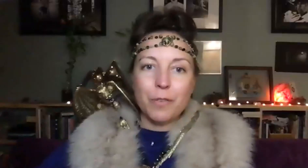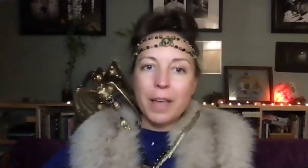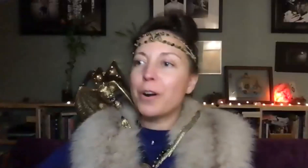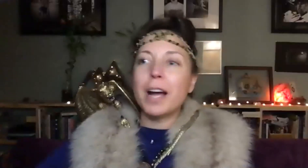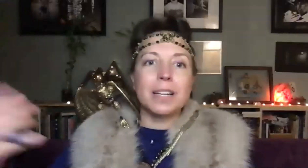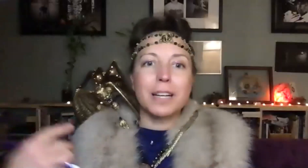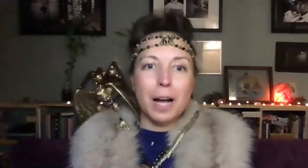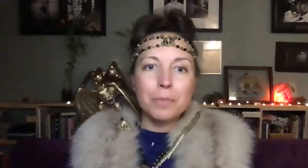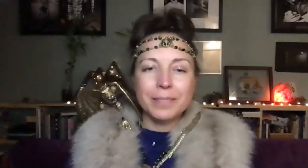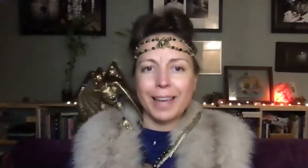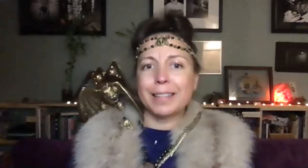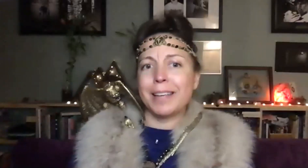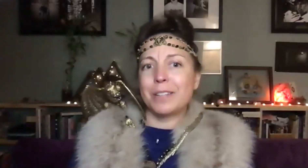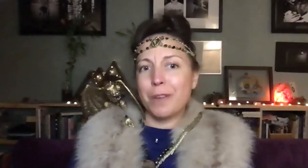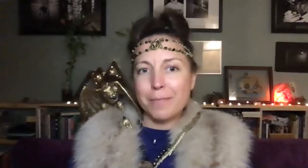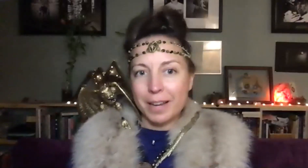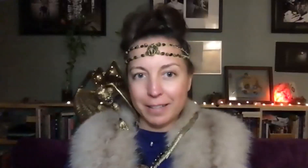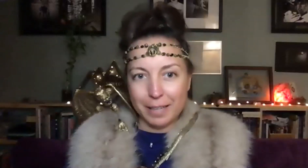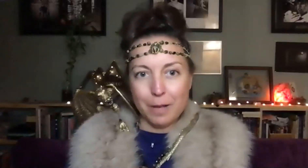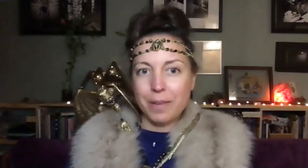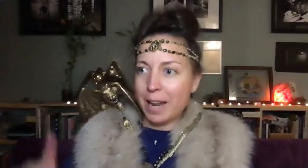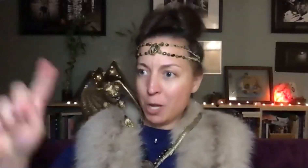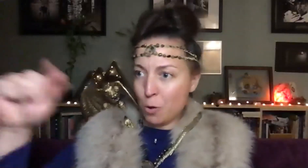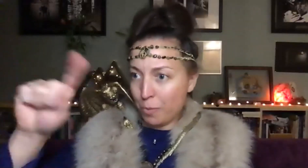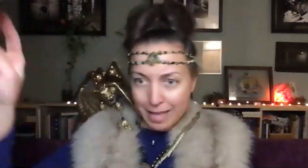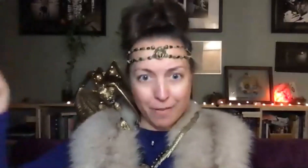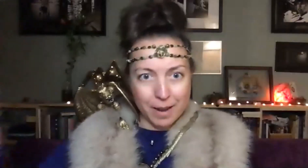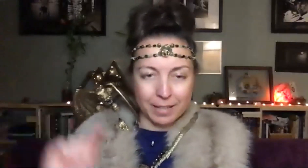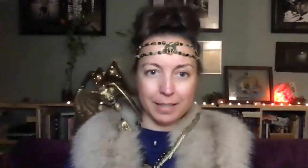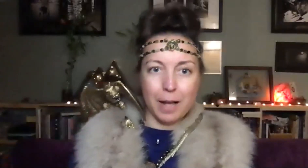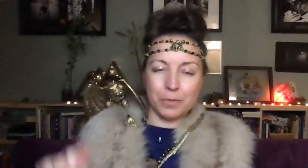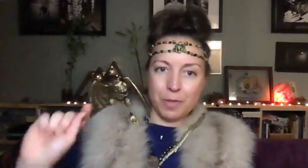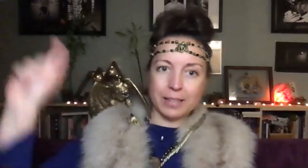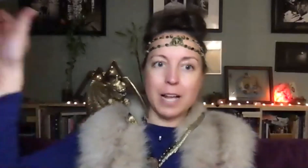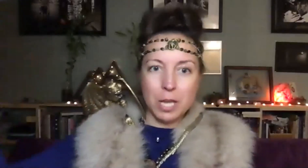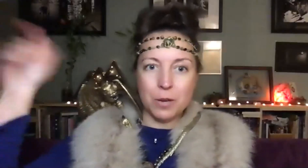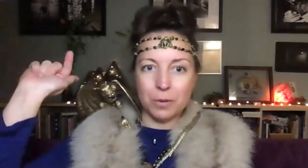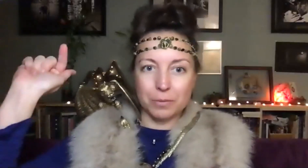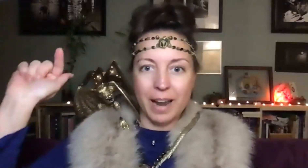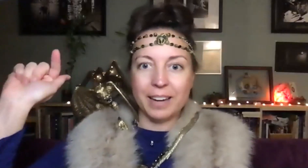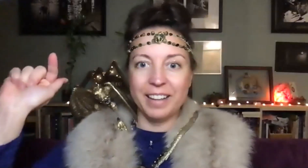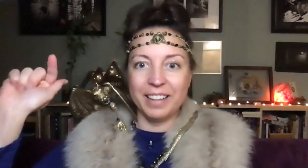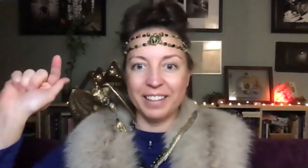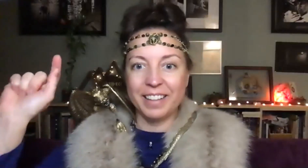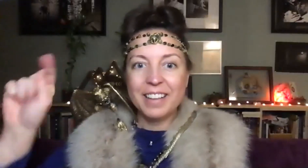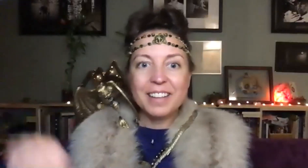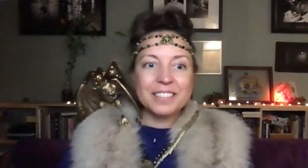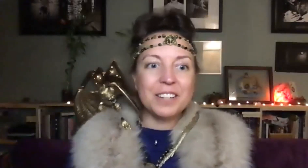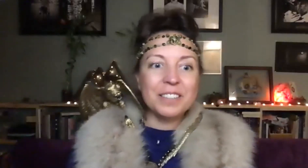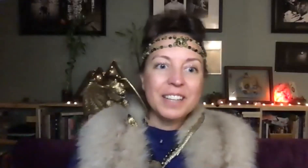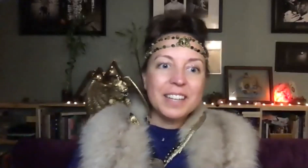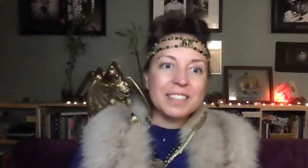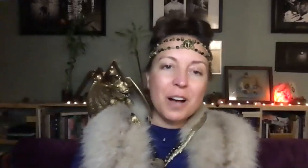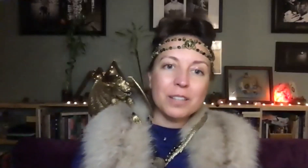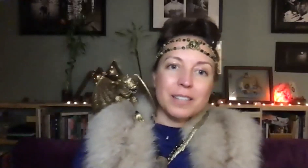it's fine. They're not going to come. The cat's like, that's right, I'm not going to come. And you believe I'm not going to come. So that's on you, right?